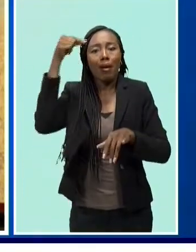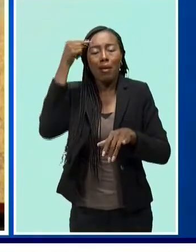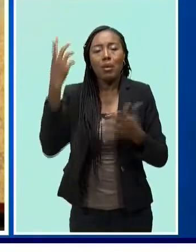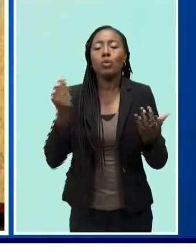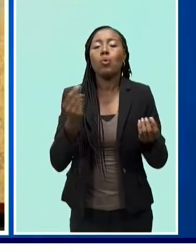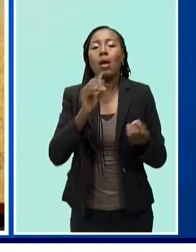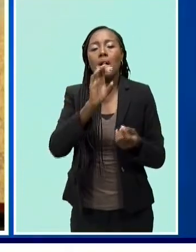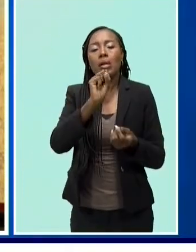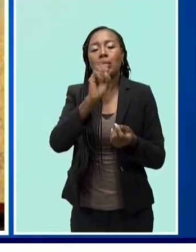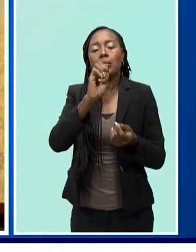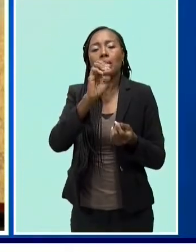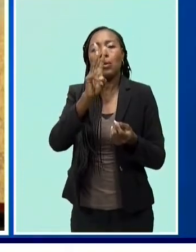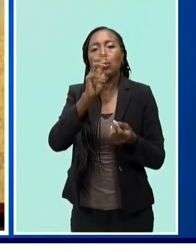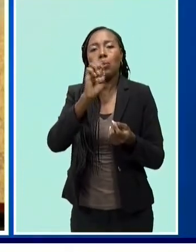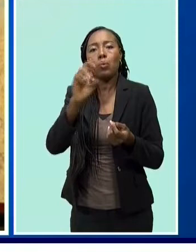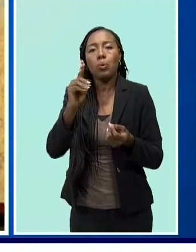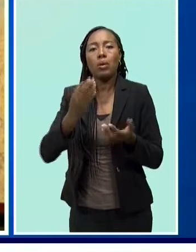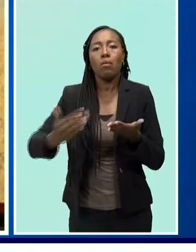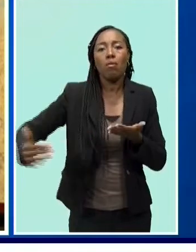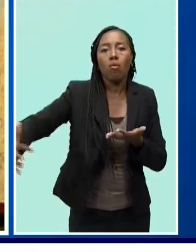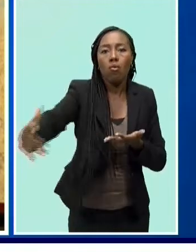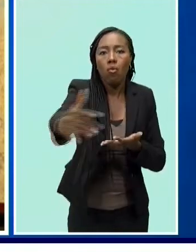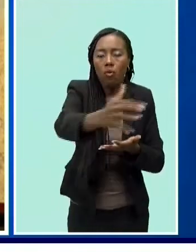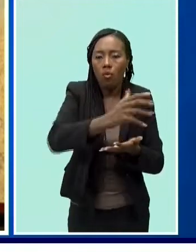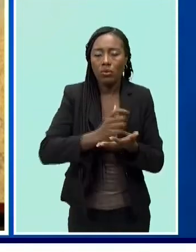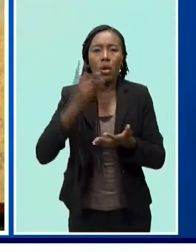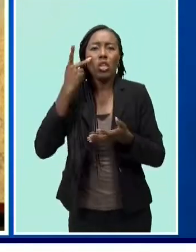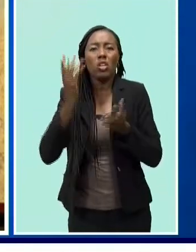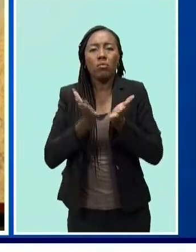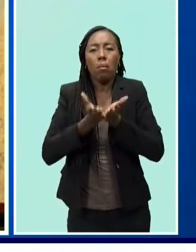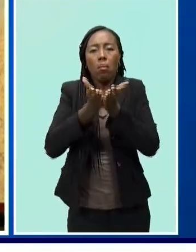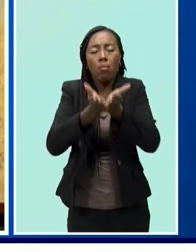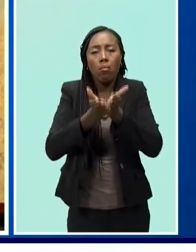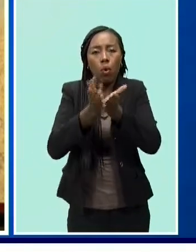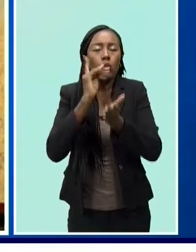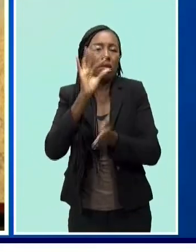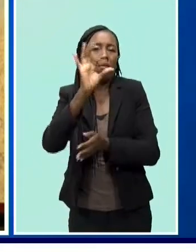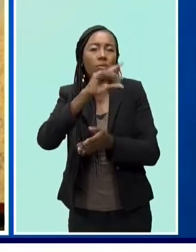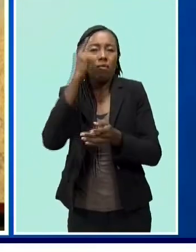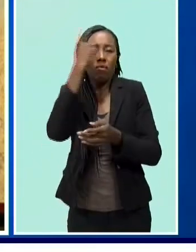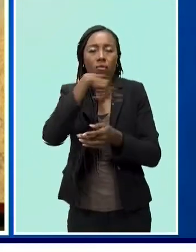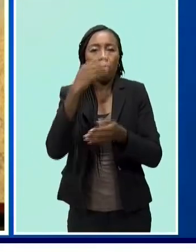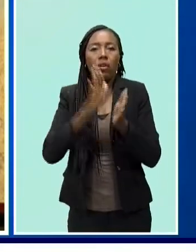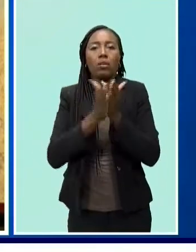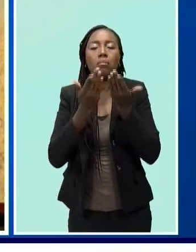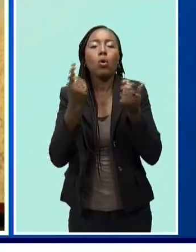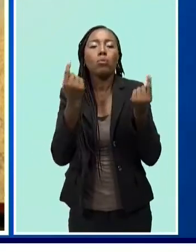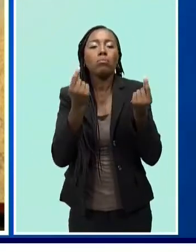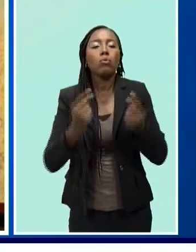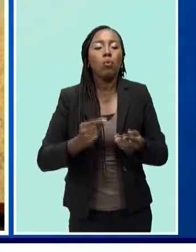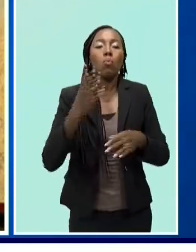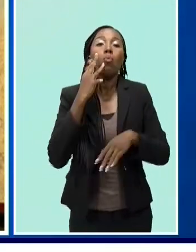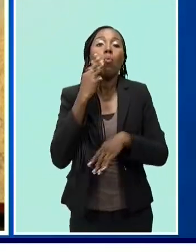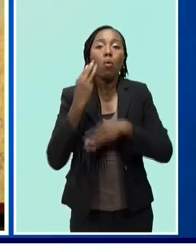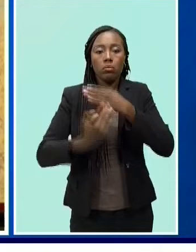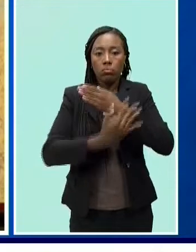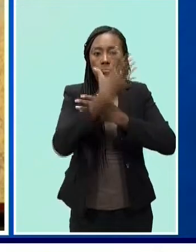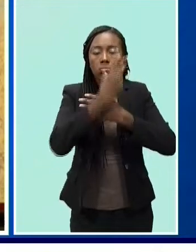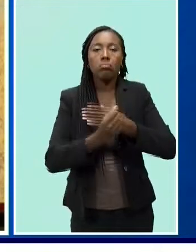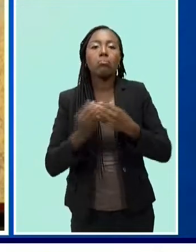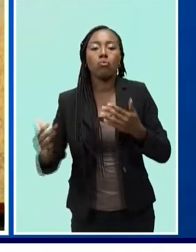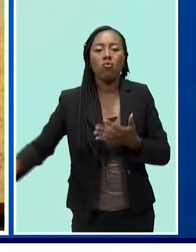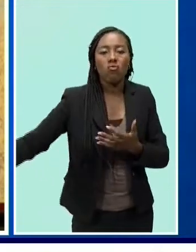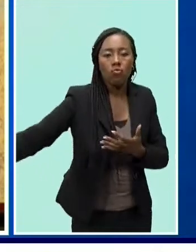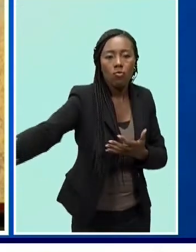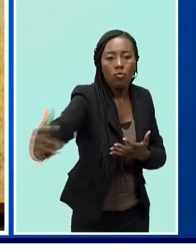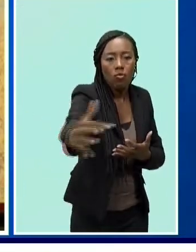seaweed harvester. It is a boat. You normally see them on Facebook. That would take the sargassum directly off of the water. We also acquired a conveyor